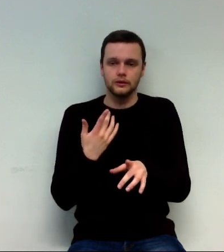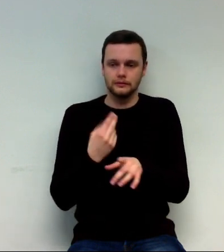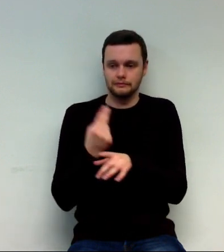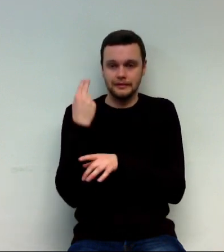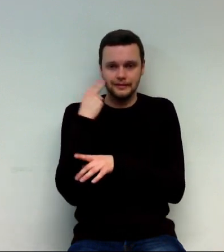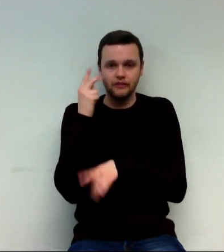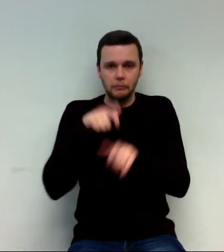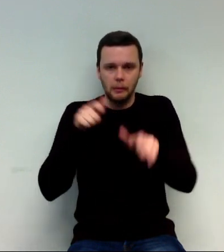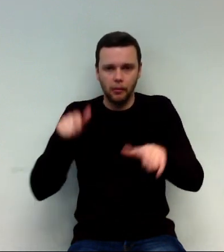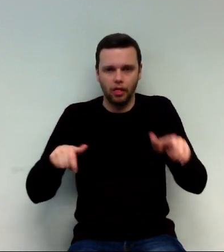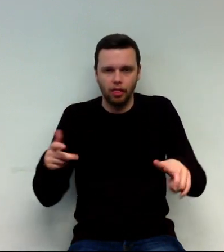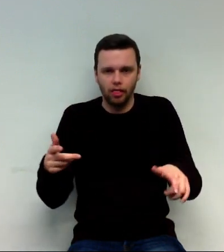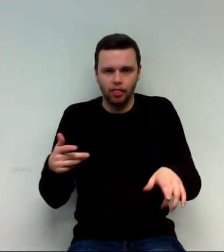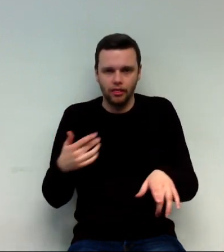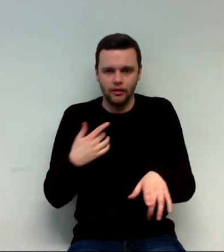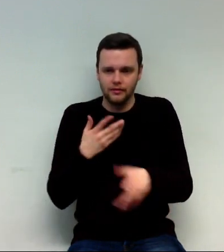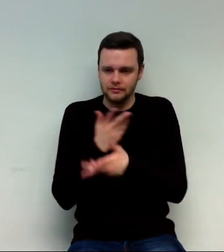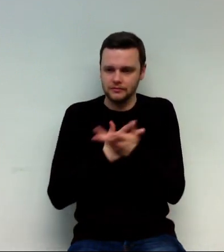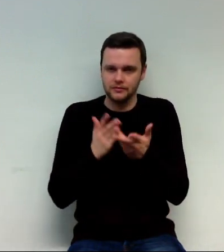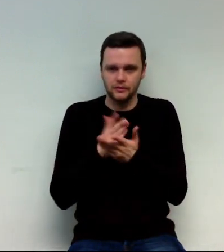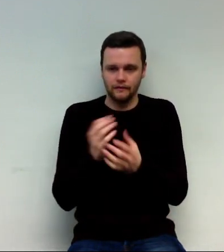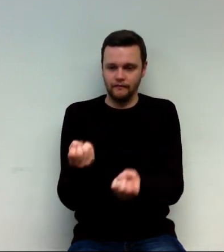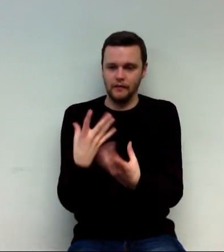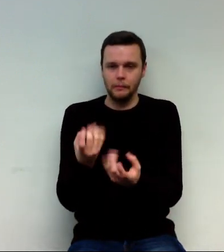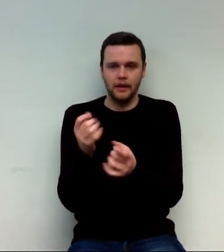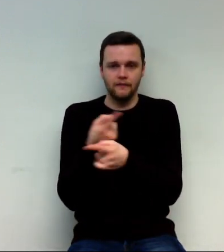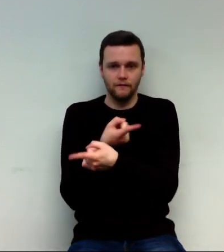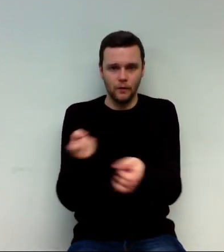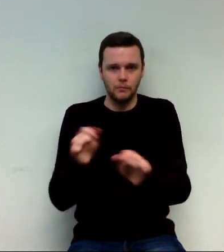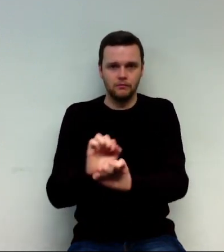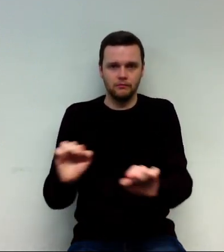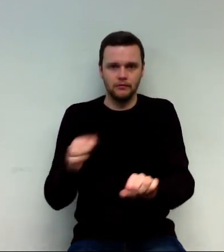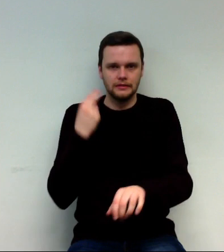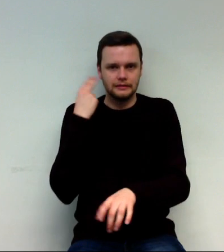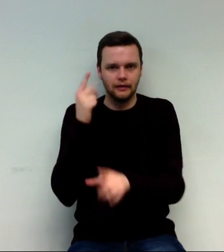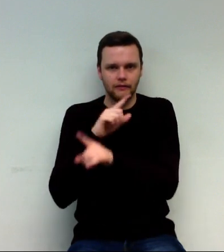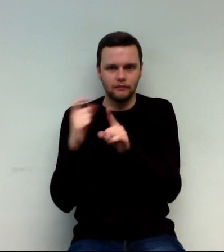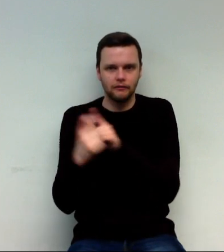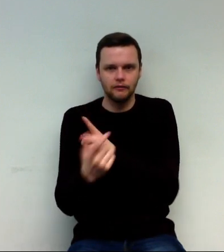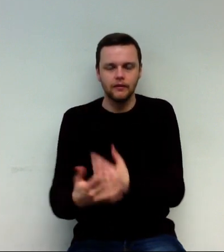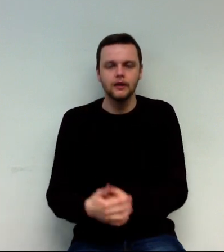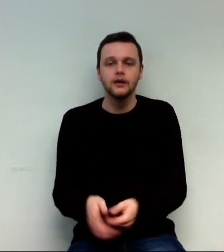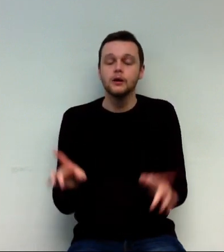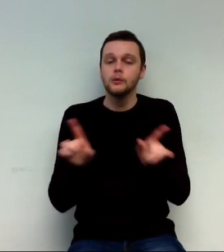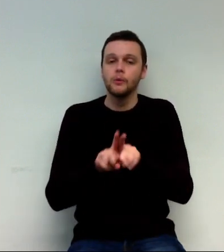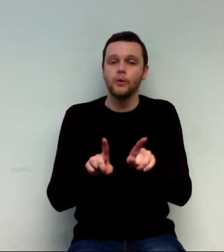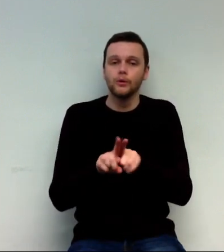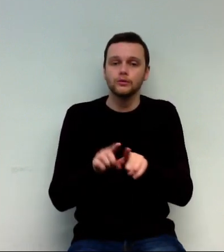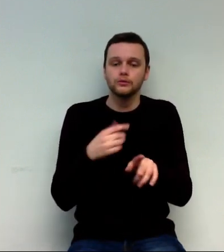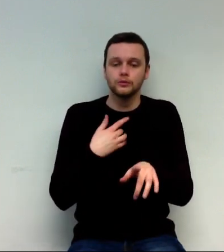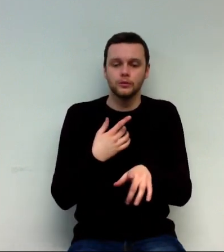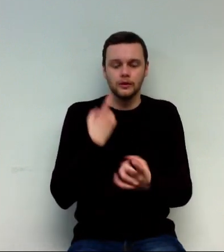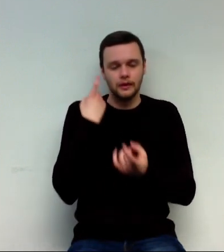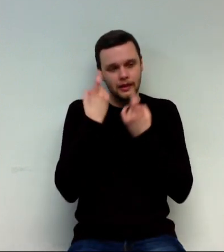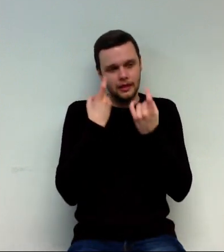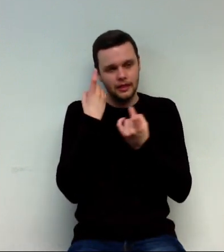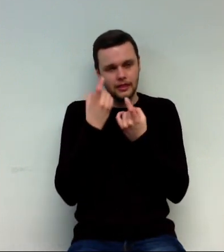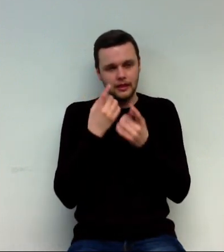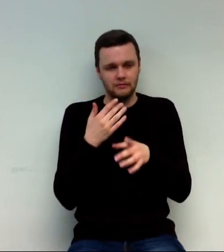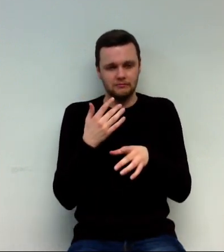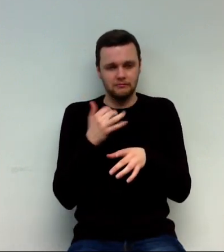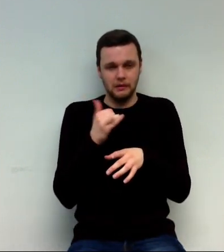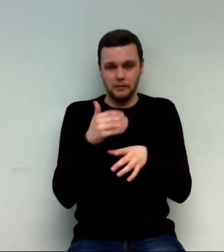deaf people when they're doing this. They need feedback to know that it's going to work, but also, consider casting